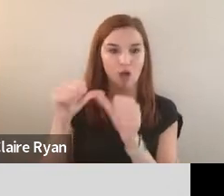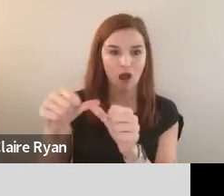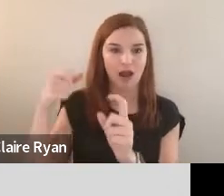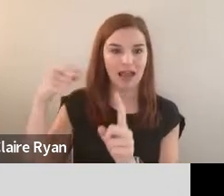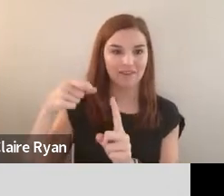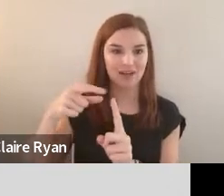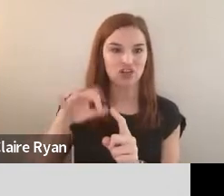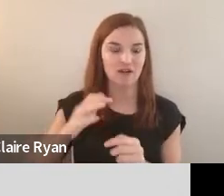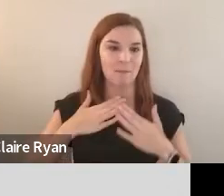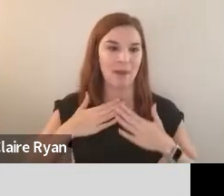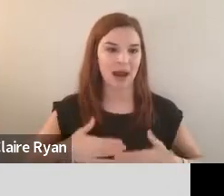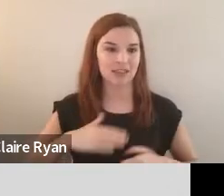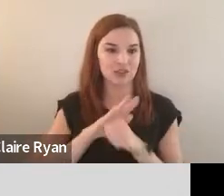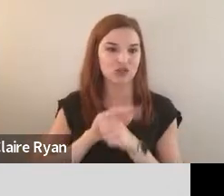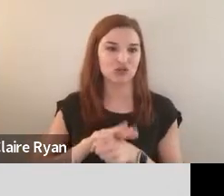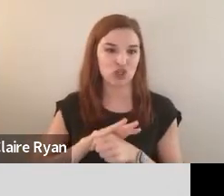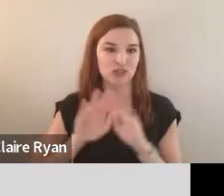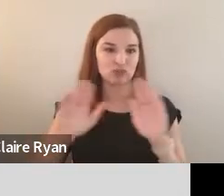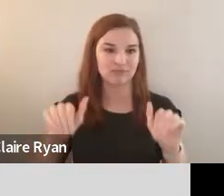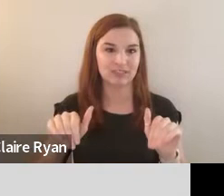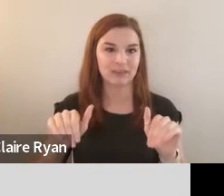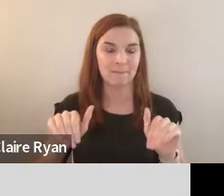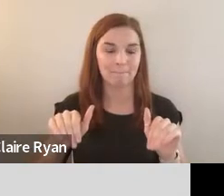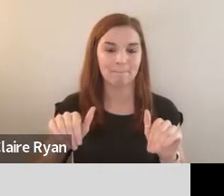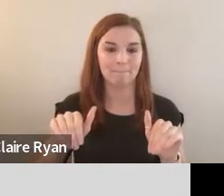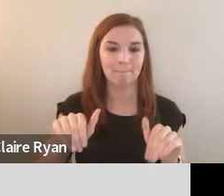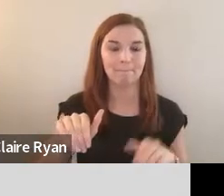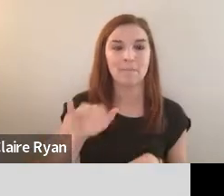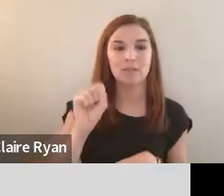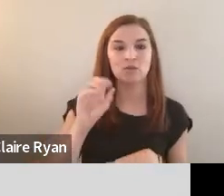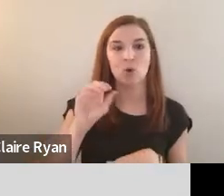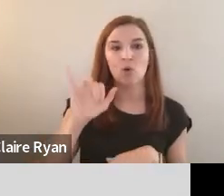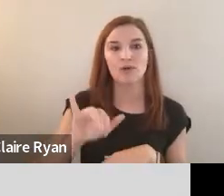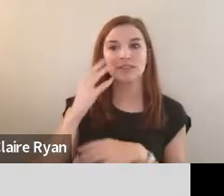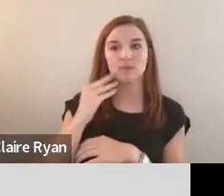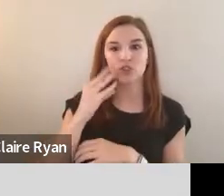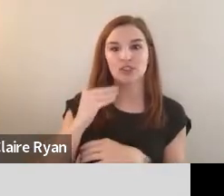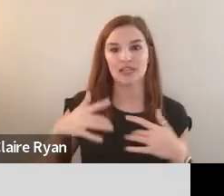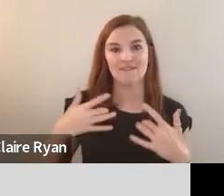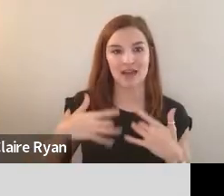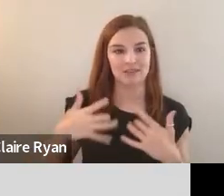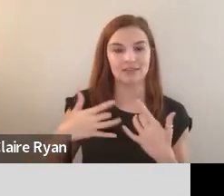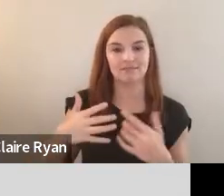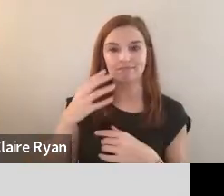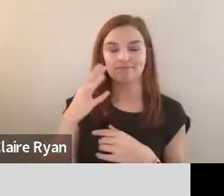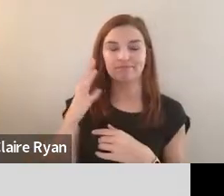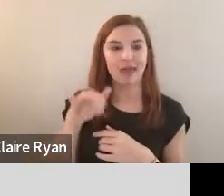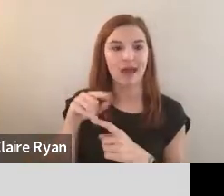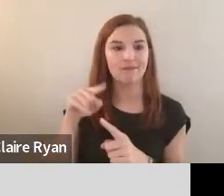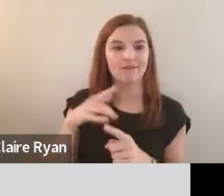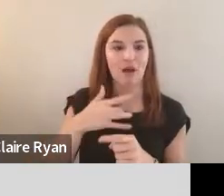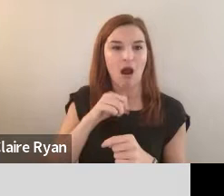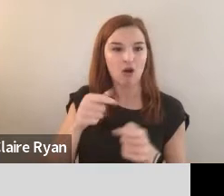prolonged, chronic. It's a chronic activation of the stress response system in your body. And